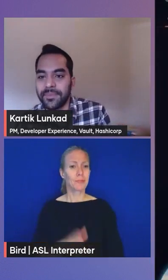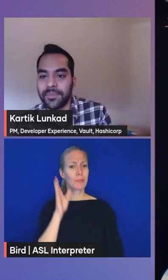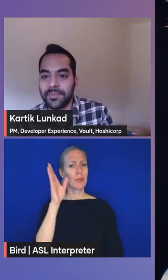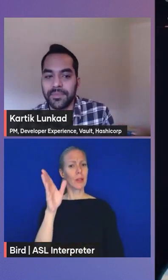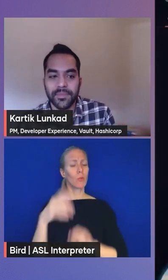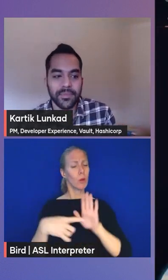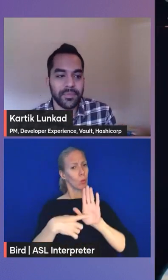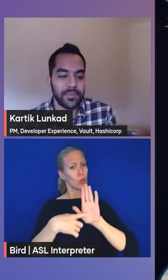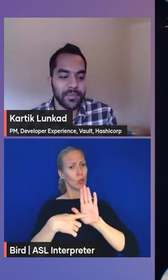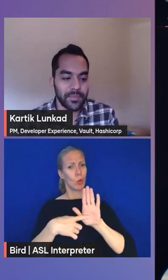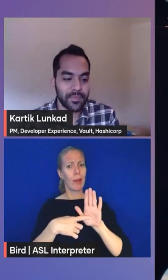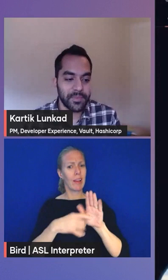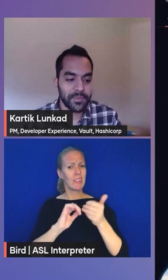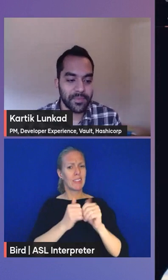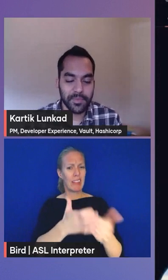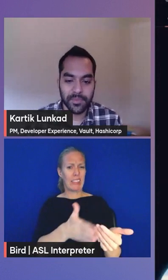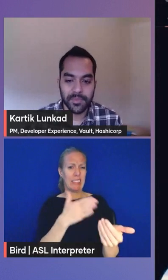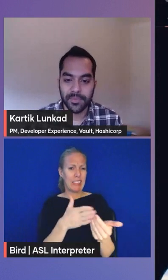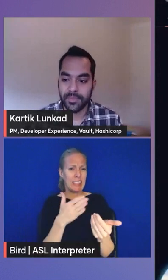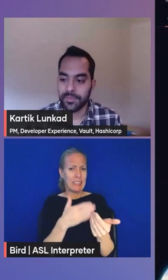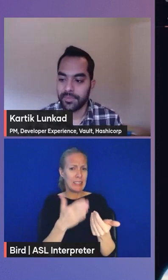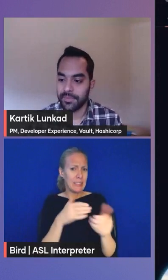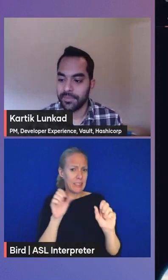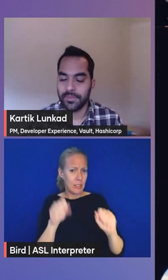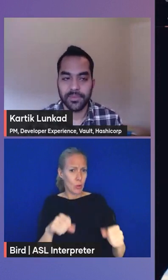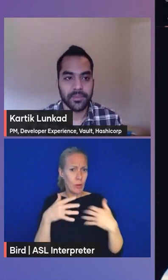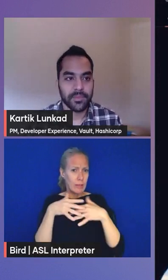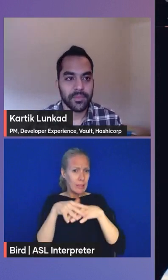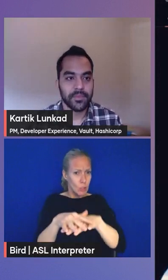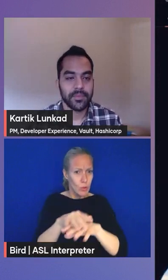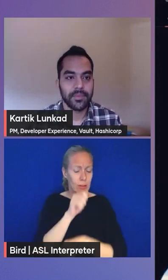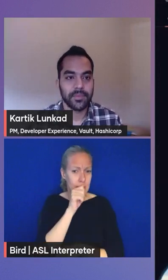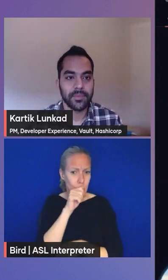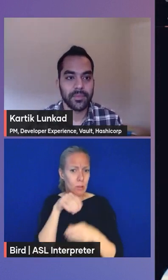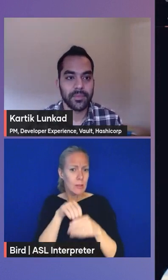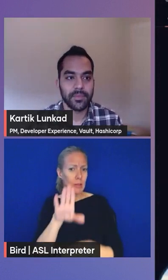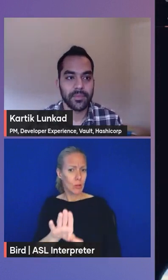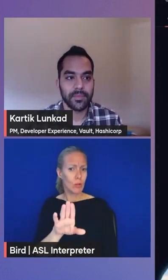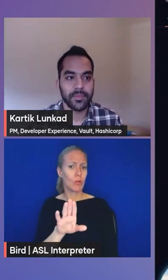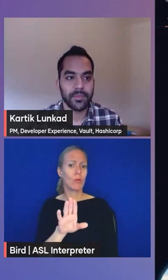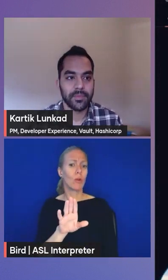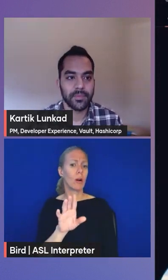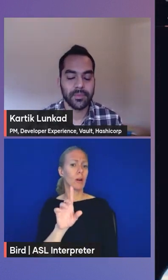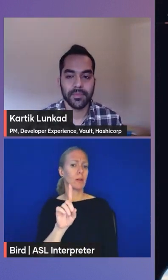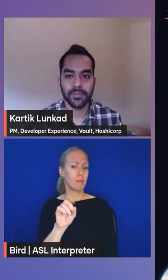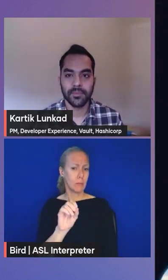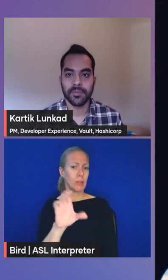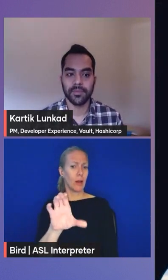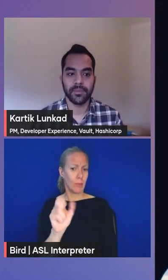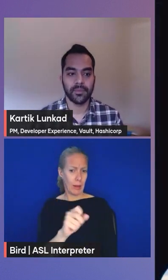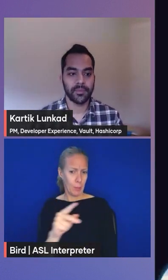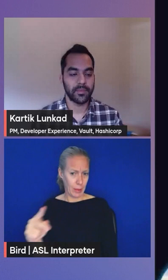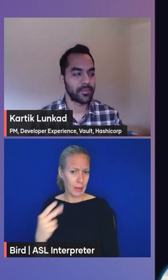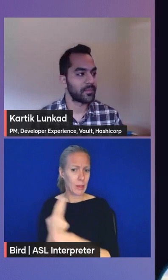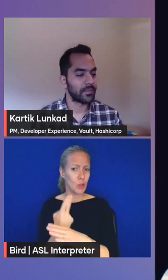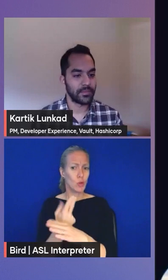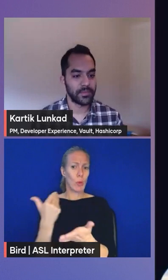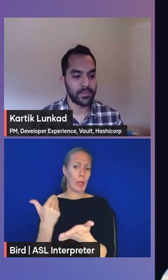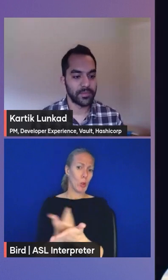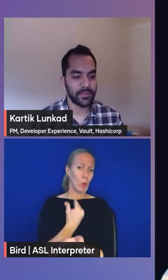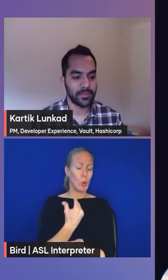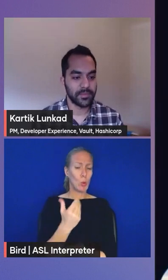you can authenticate and retrieve secrets into your .NET application using the brand new Vault.NET Client